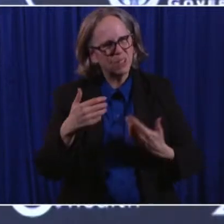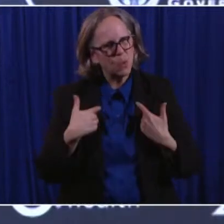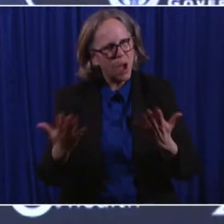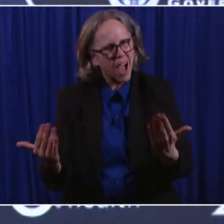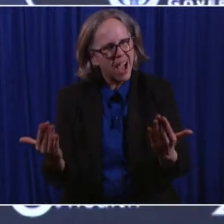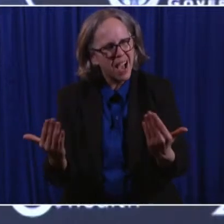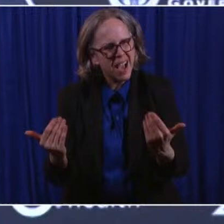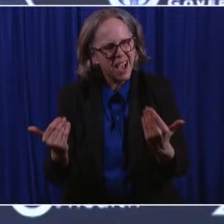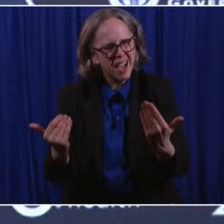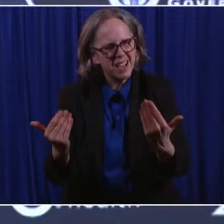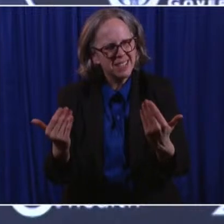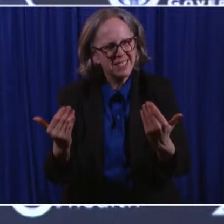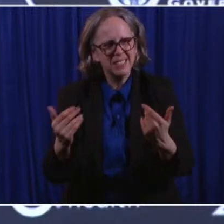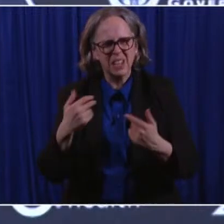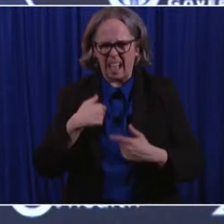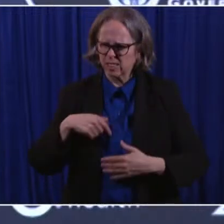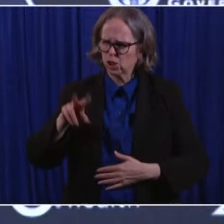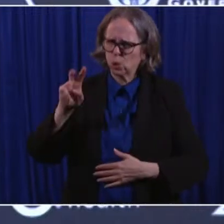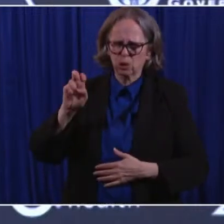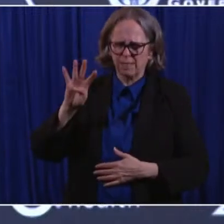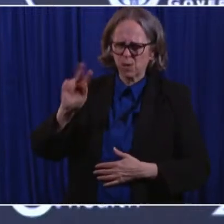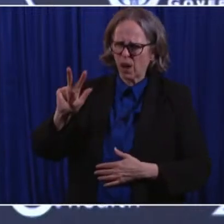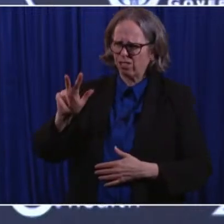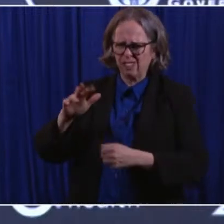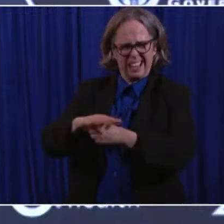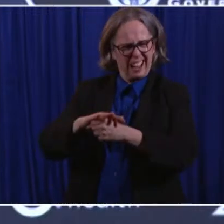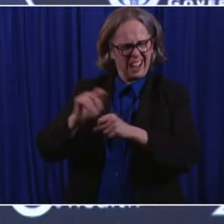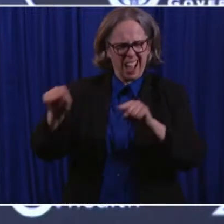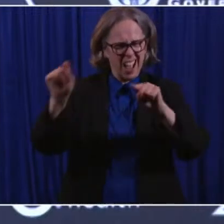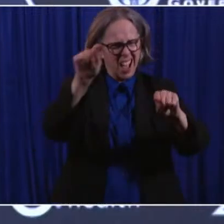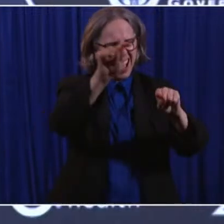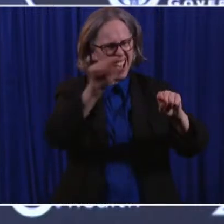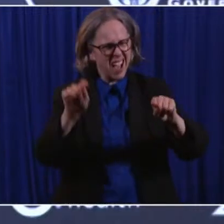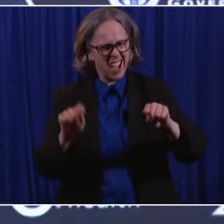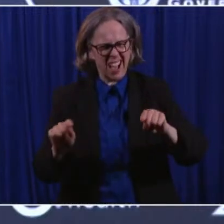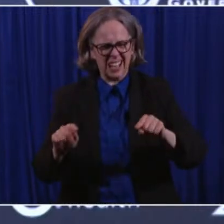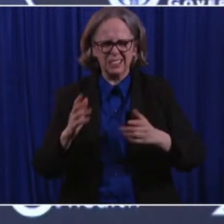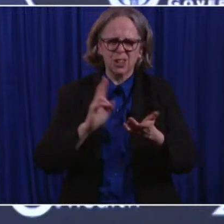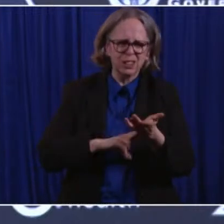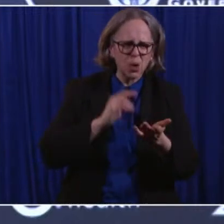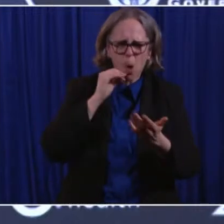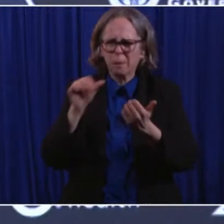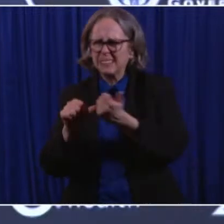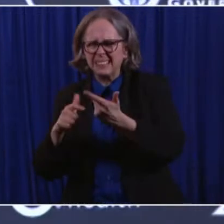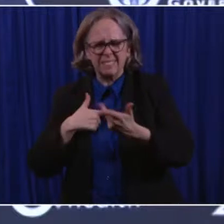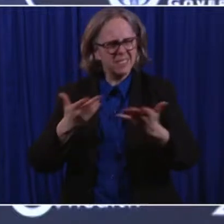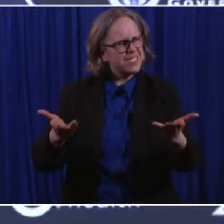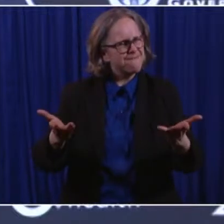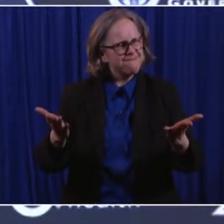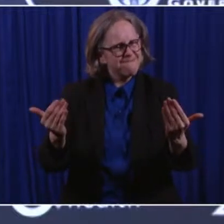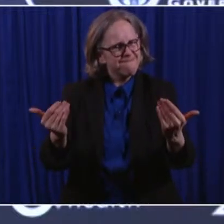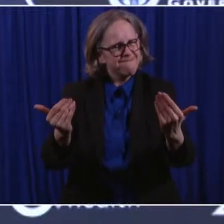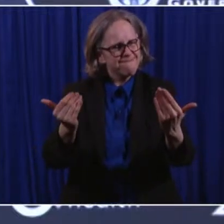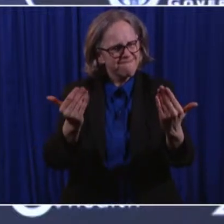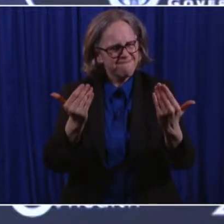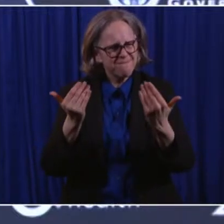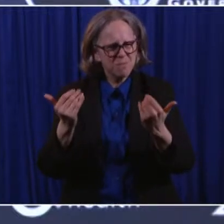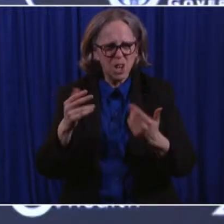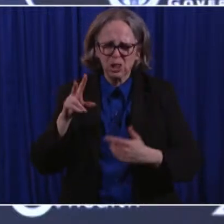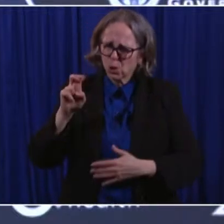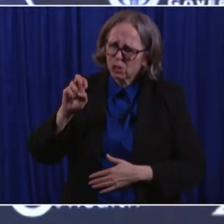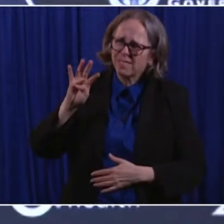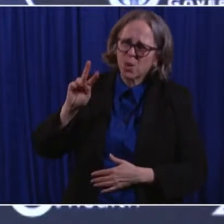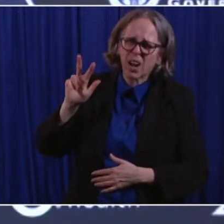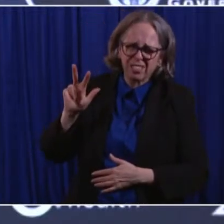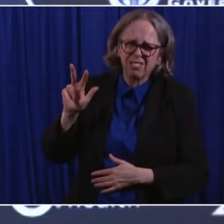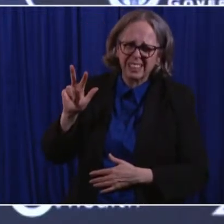243 of you out there, nursing homes, those of you who run nursing homes and assisted living, 243. We need to